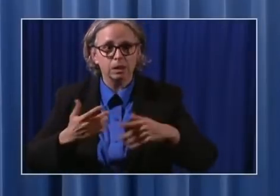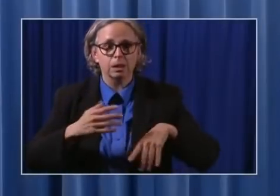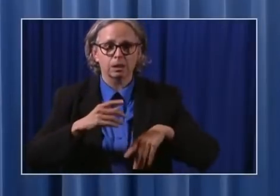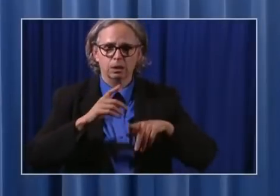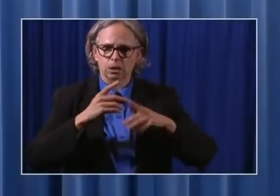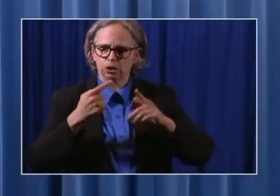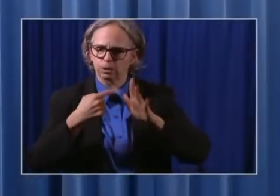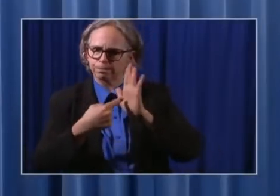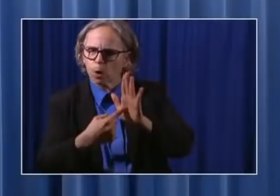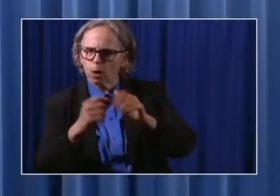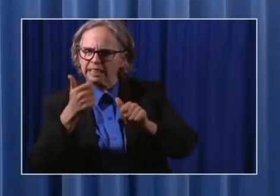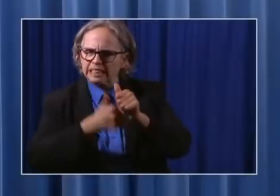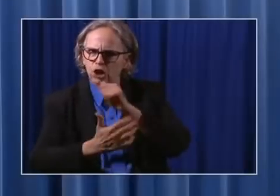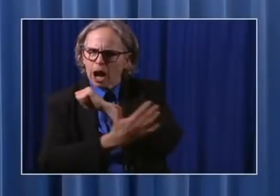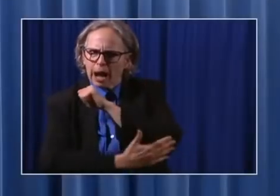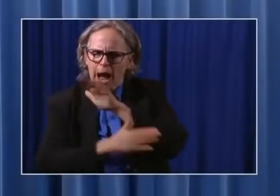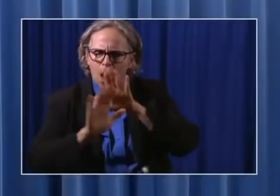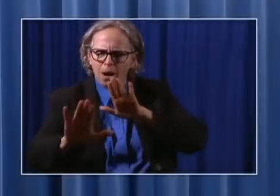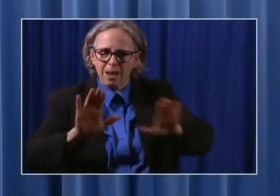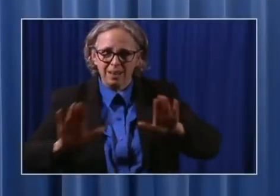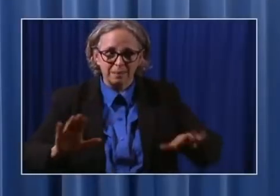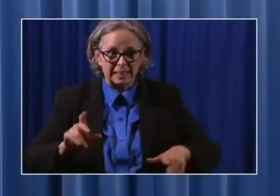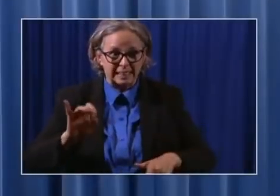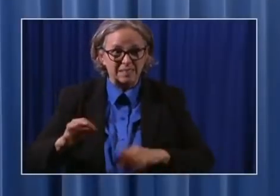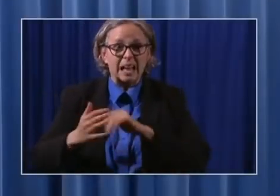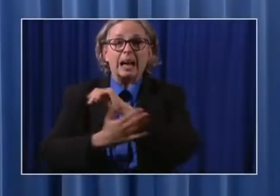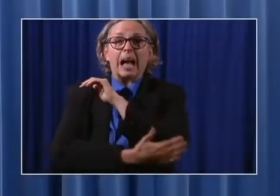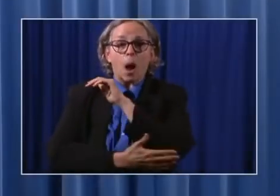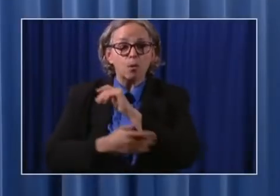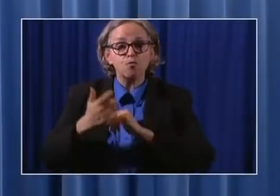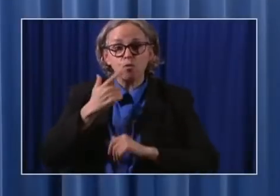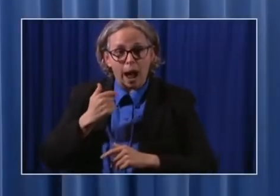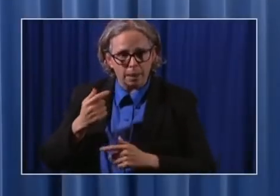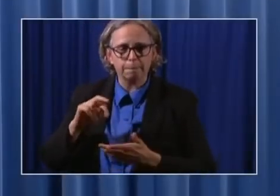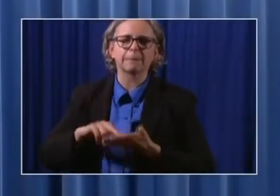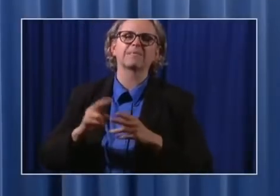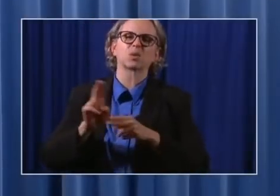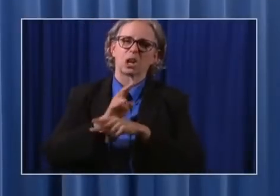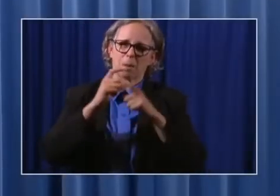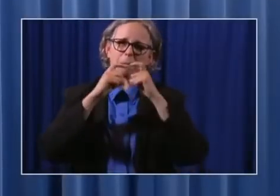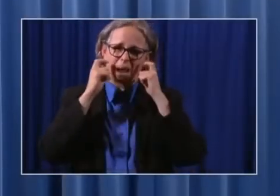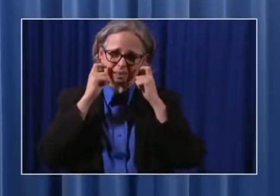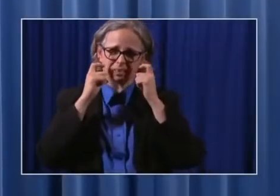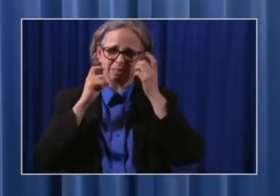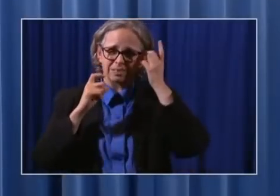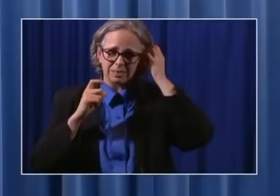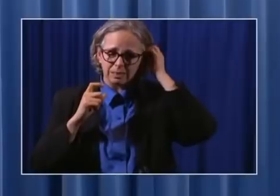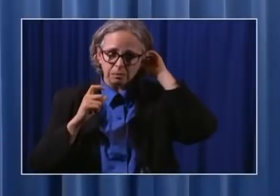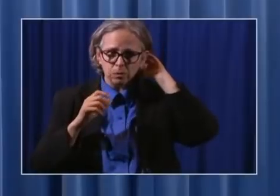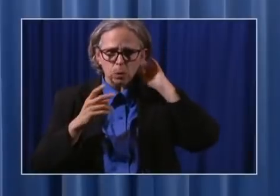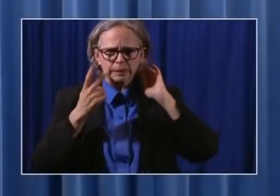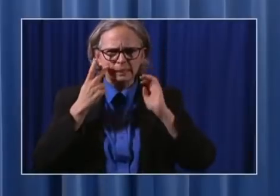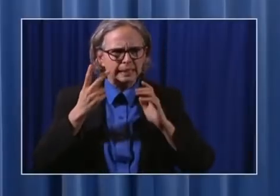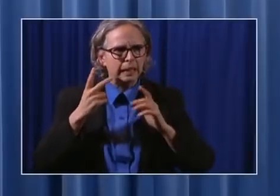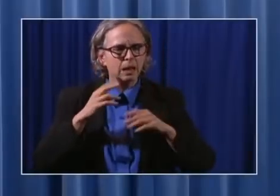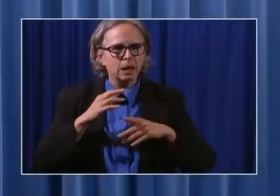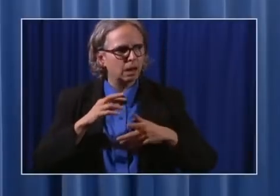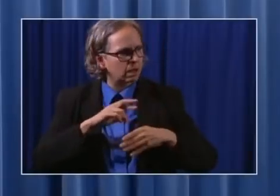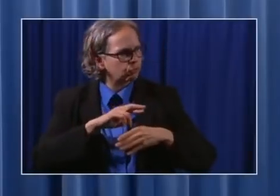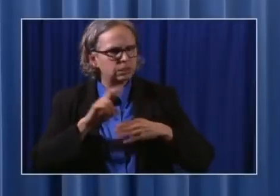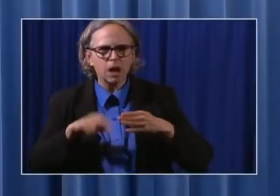mask. And so we put that into place. We started seeing some good results, we think, preliminarily at